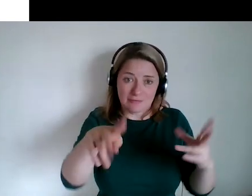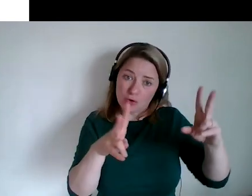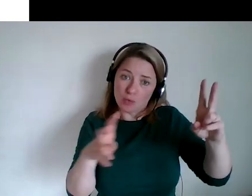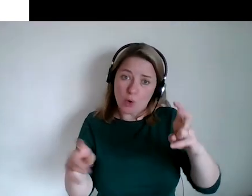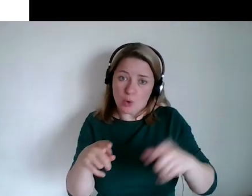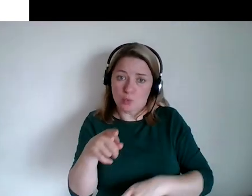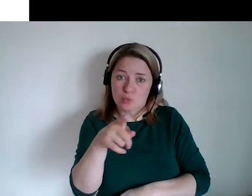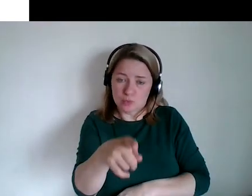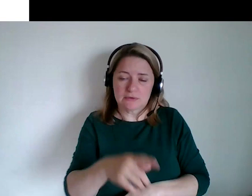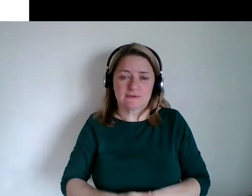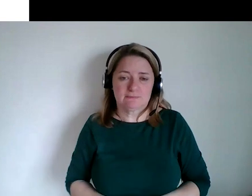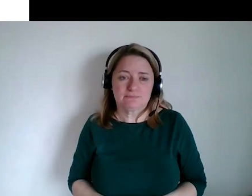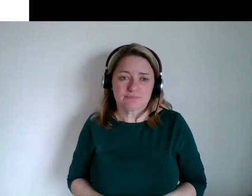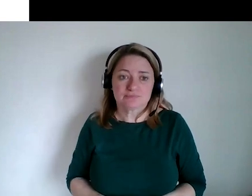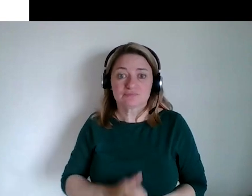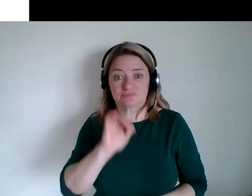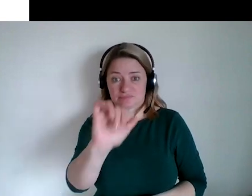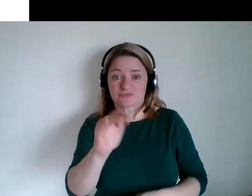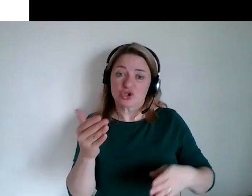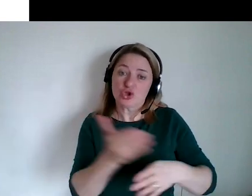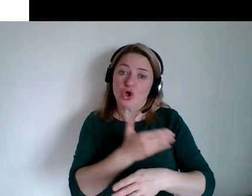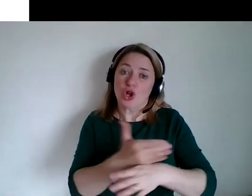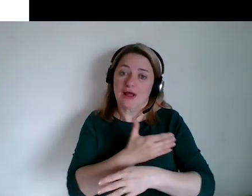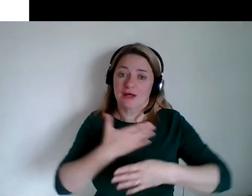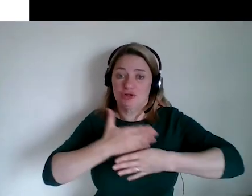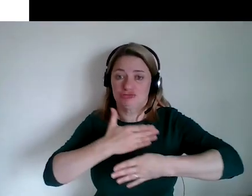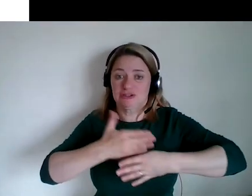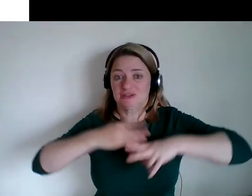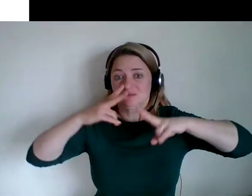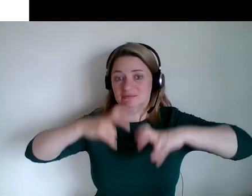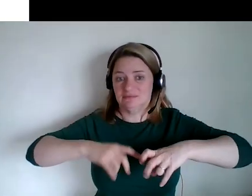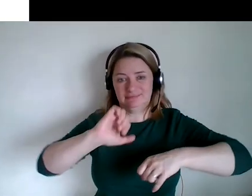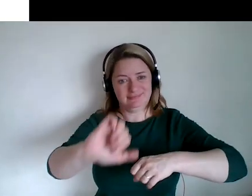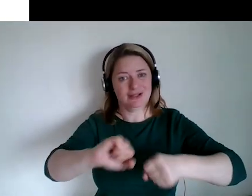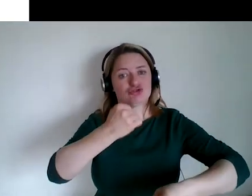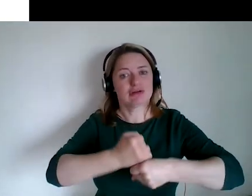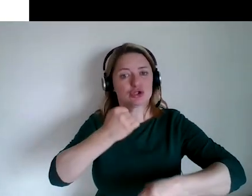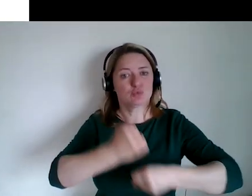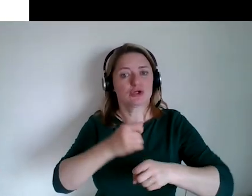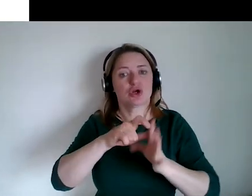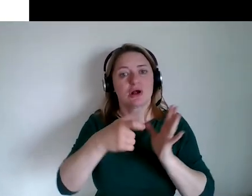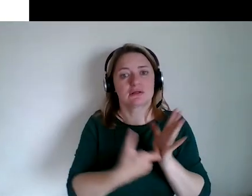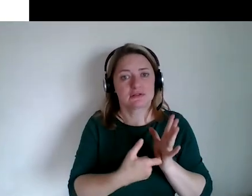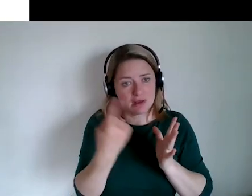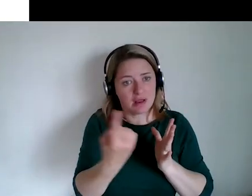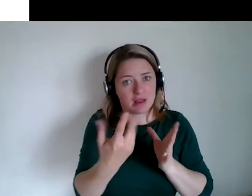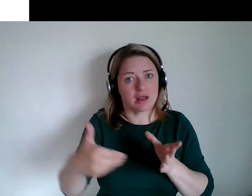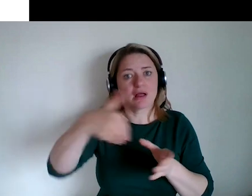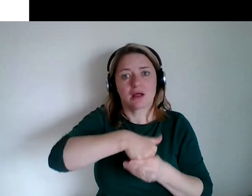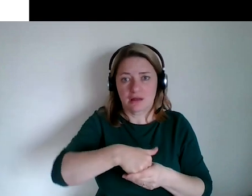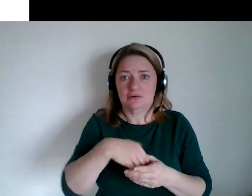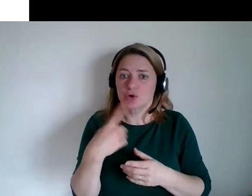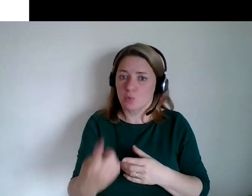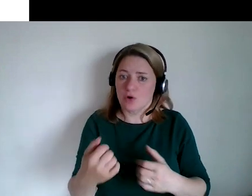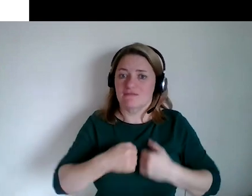our early career researchers, who then was a graduate doctor entering the foundation program, was one of the team